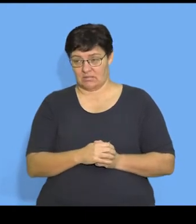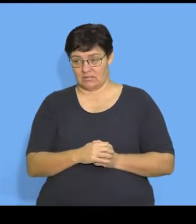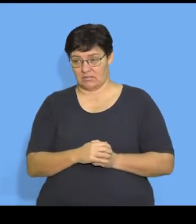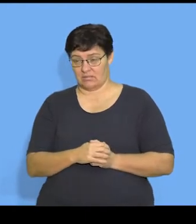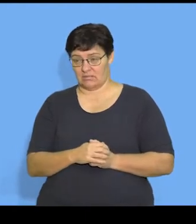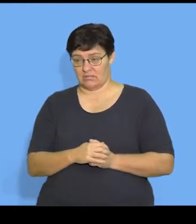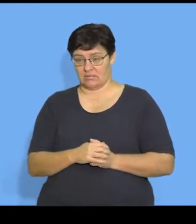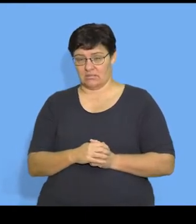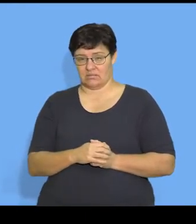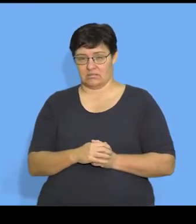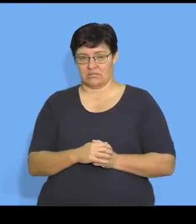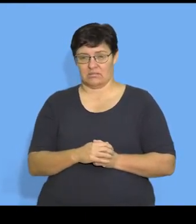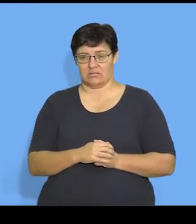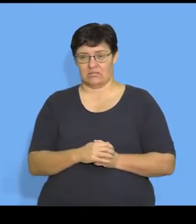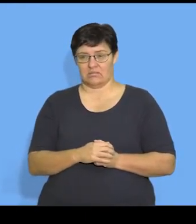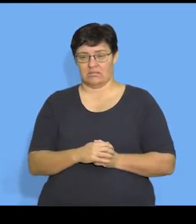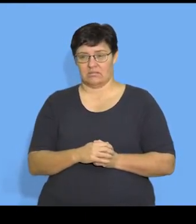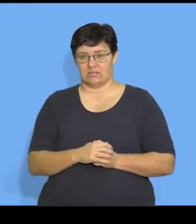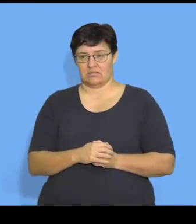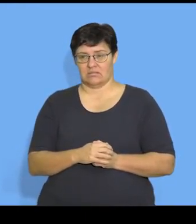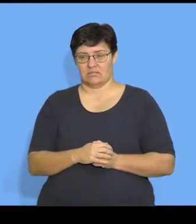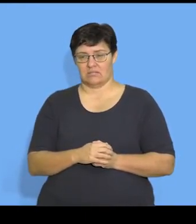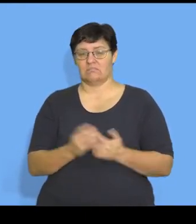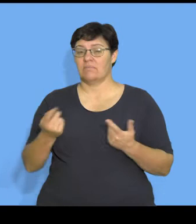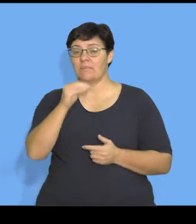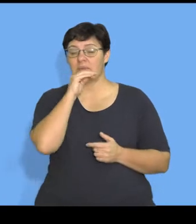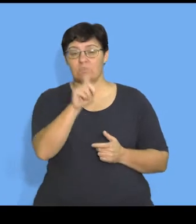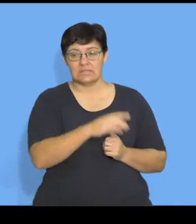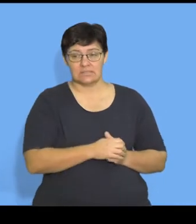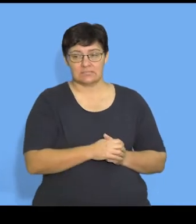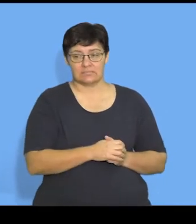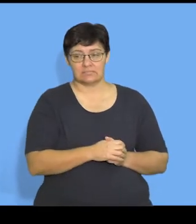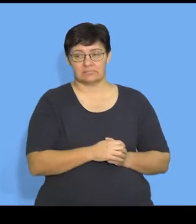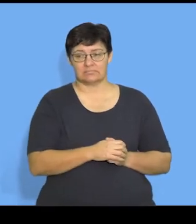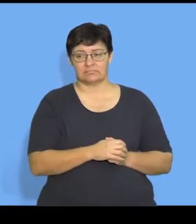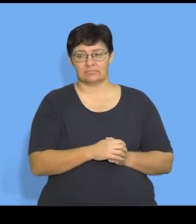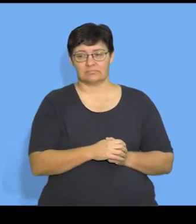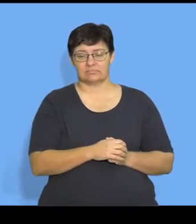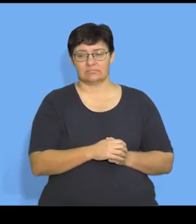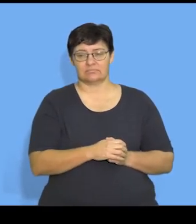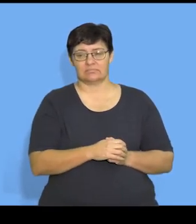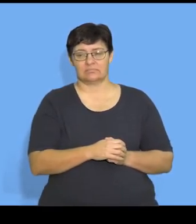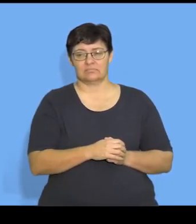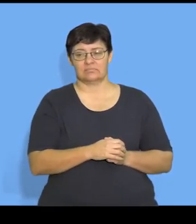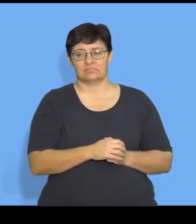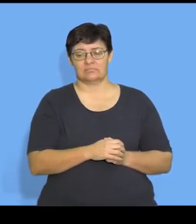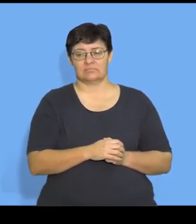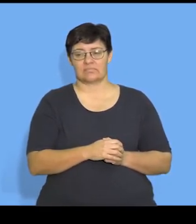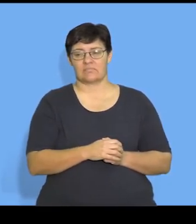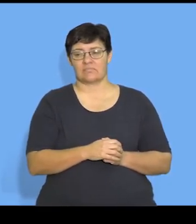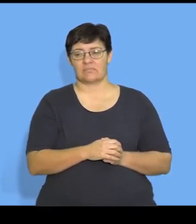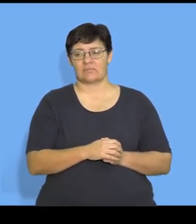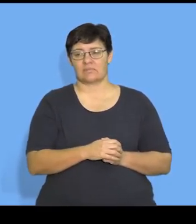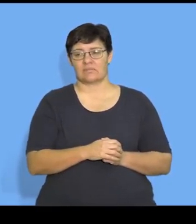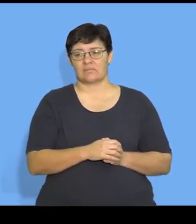a bearing of 80. What that means for me is I take that away, and my bearing,